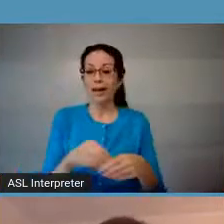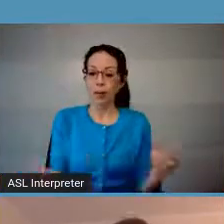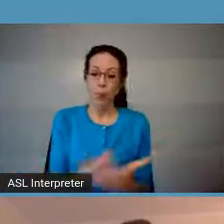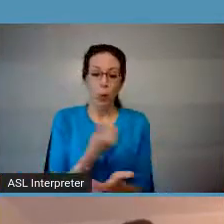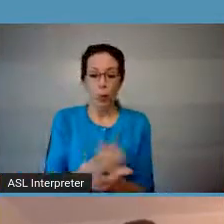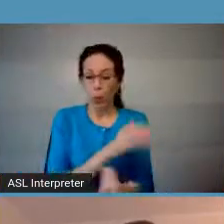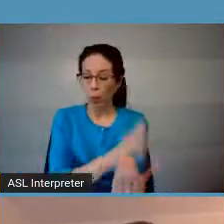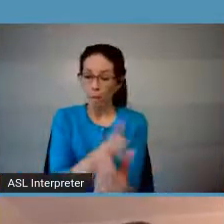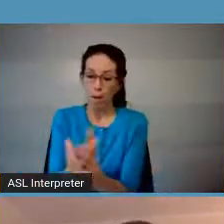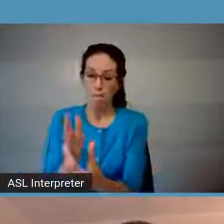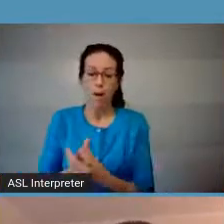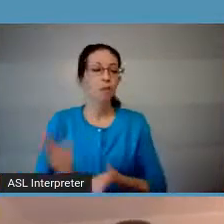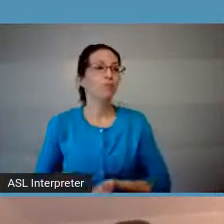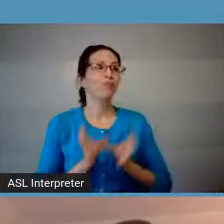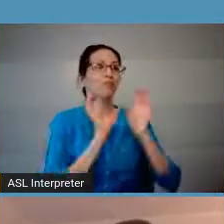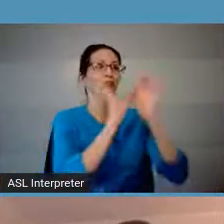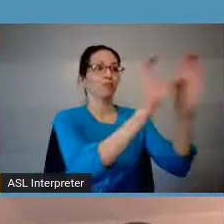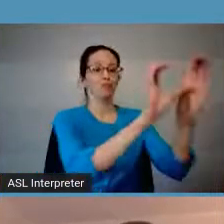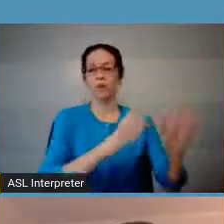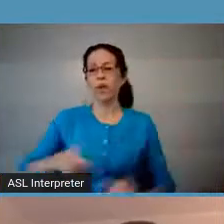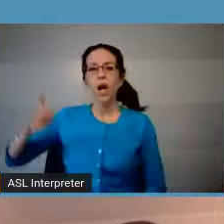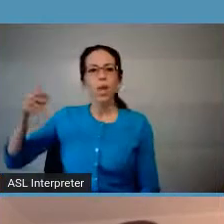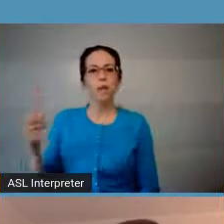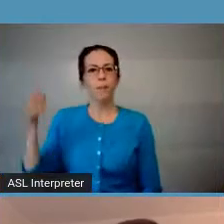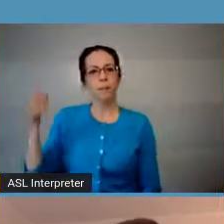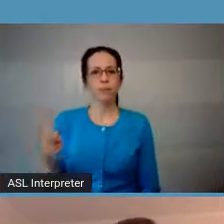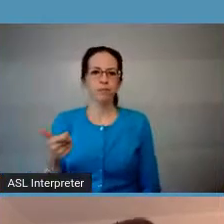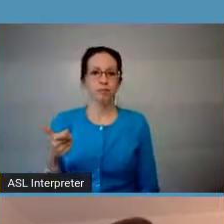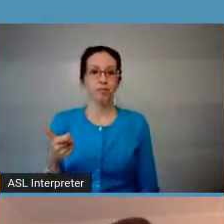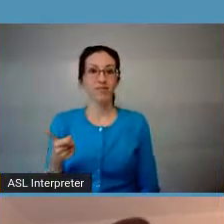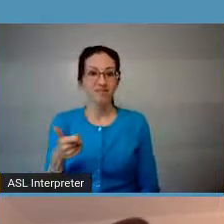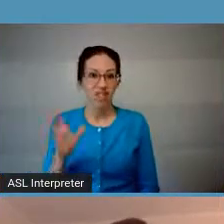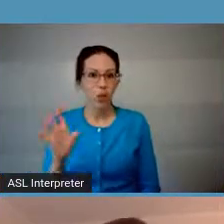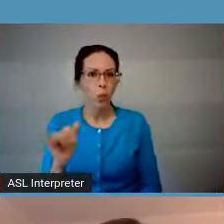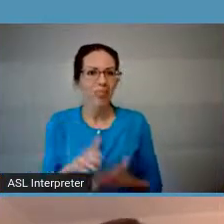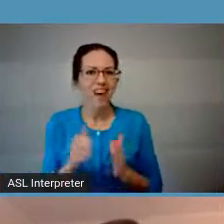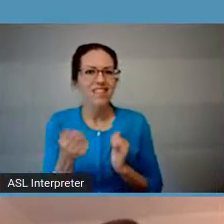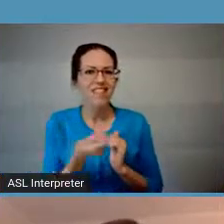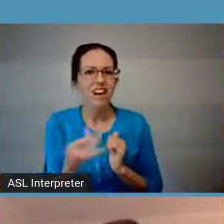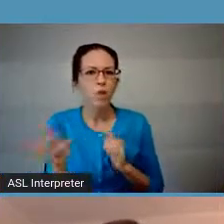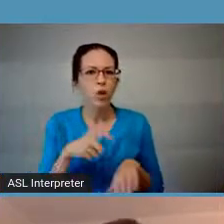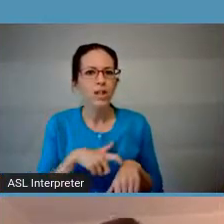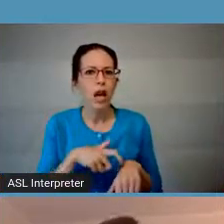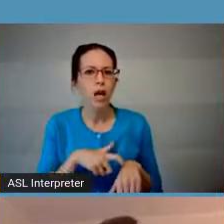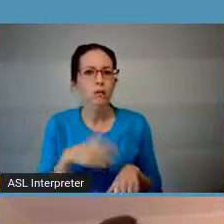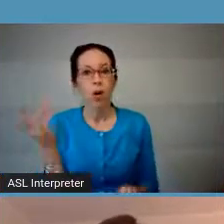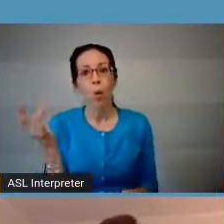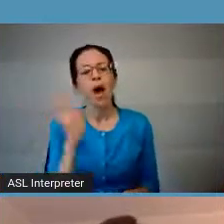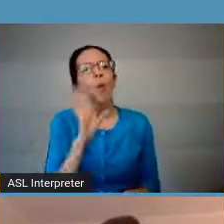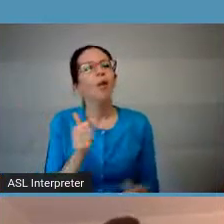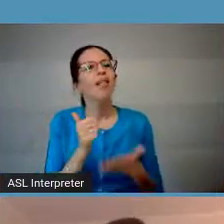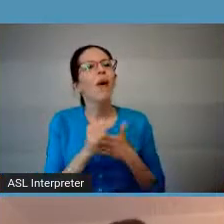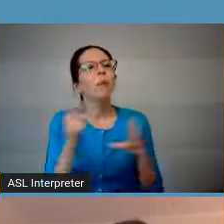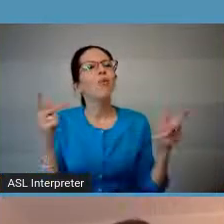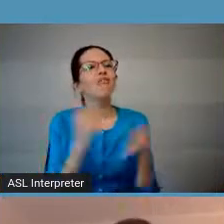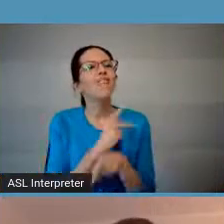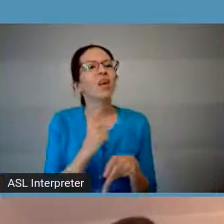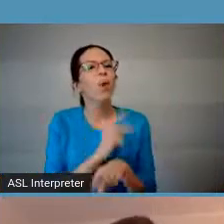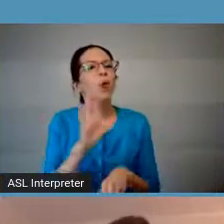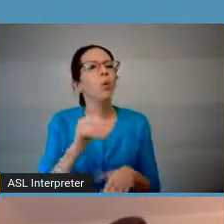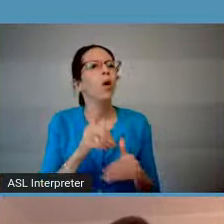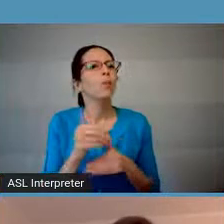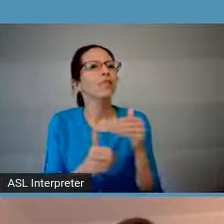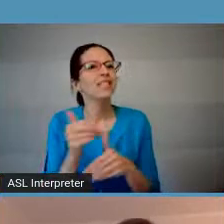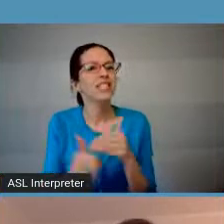shelf, end timer. You do that several times, in part because it will help you refine your procedures. You need to know